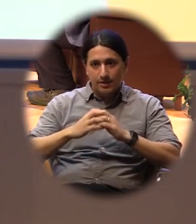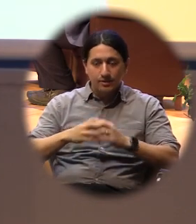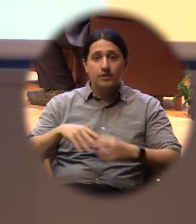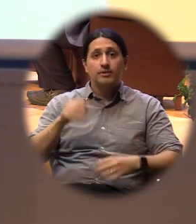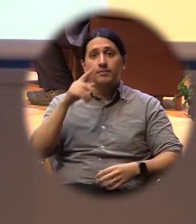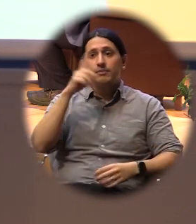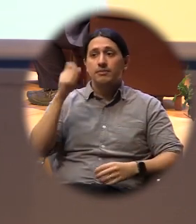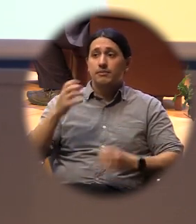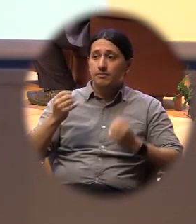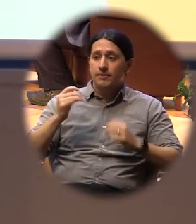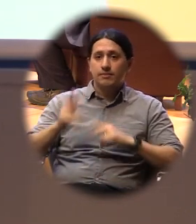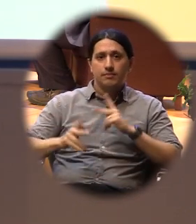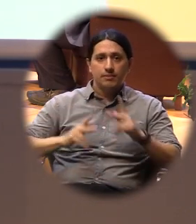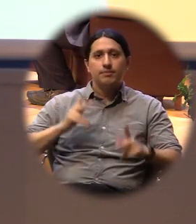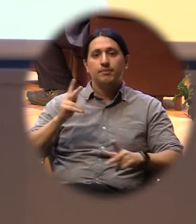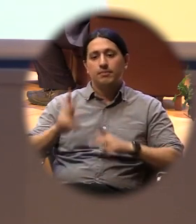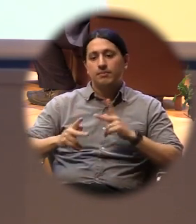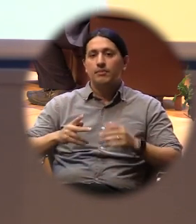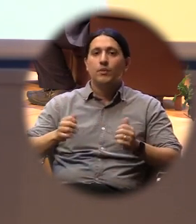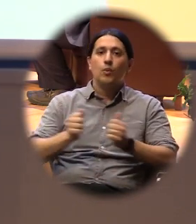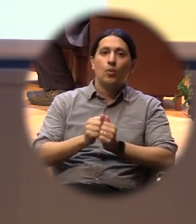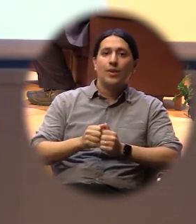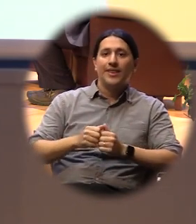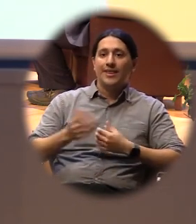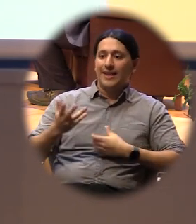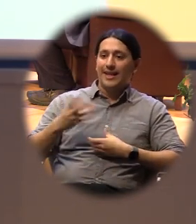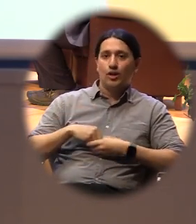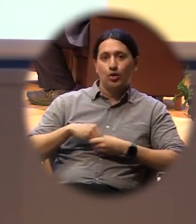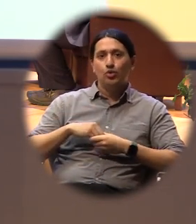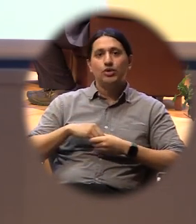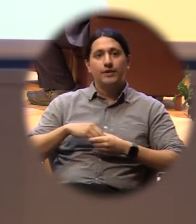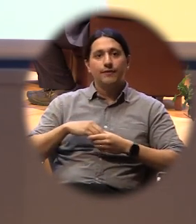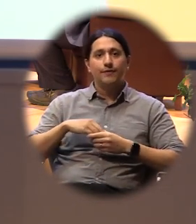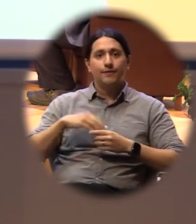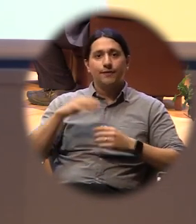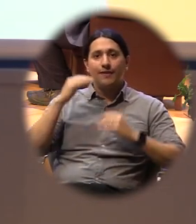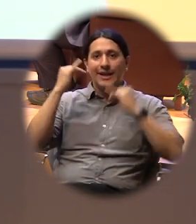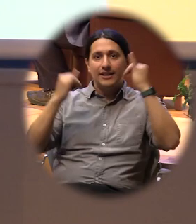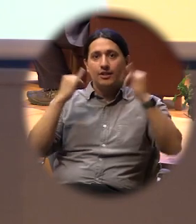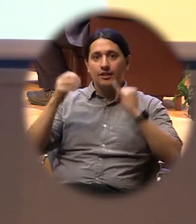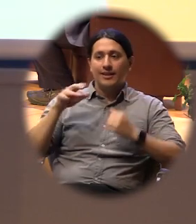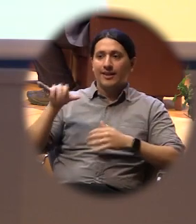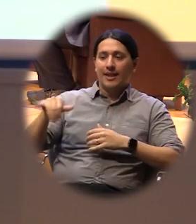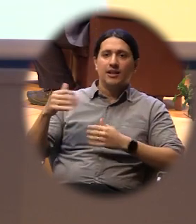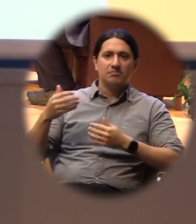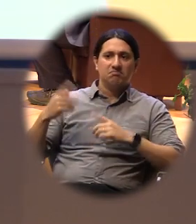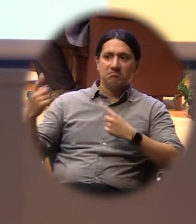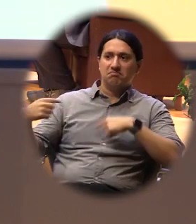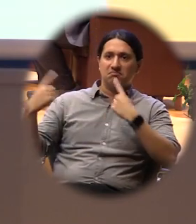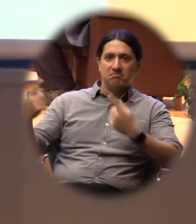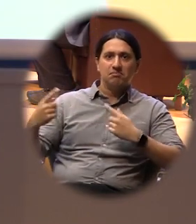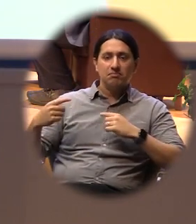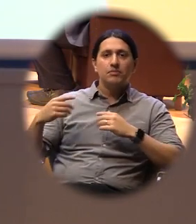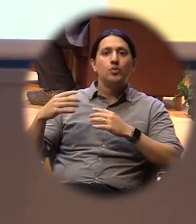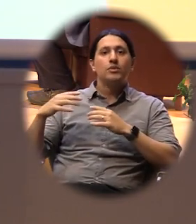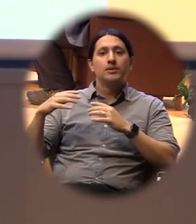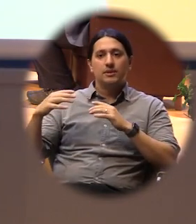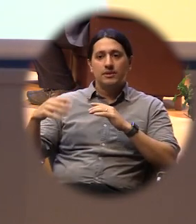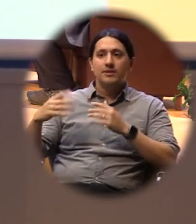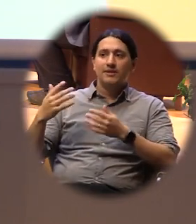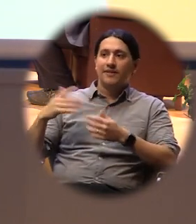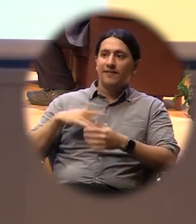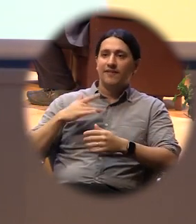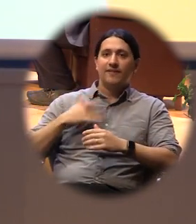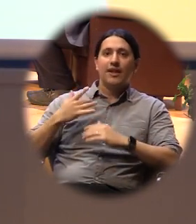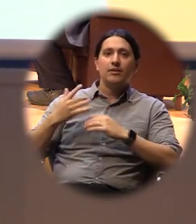more progressive and inclusive ideology were so out of touch to me, who was raised in a much more conservative